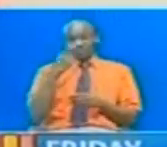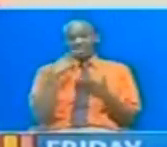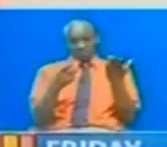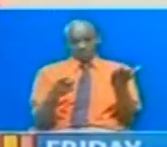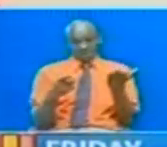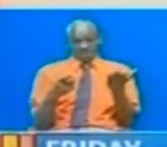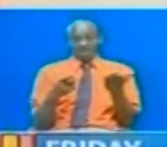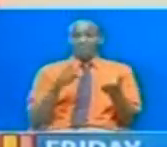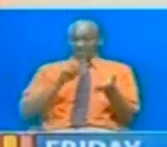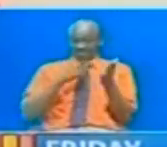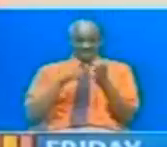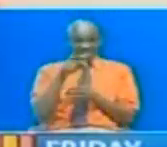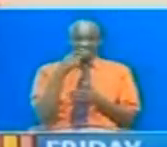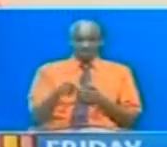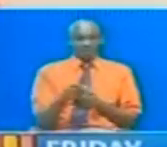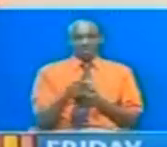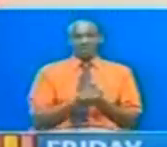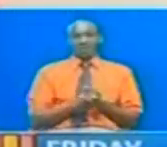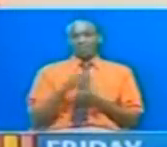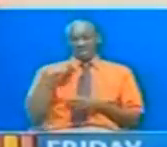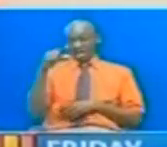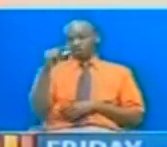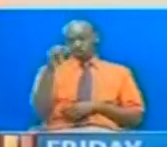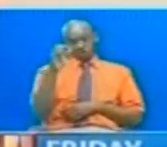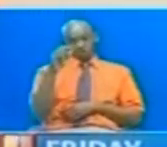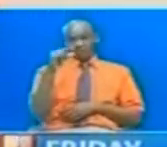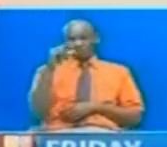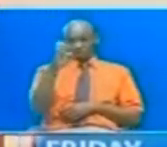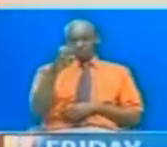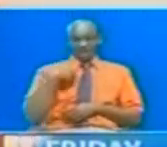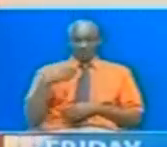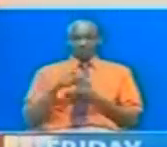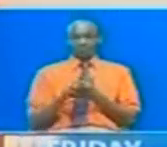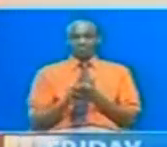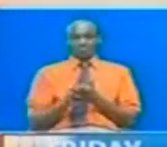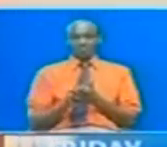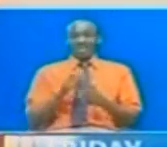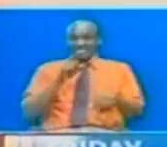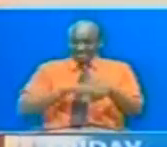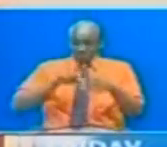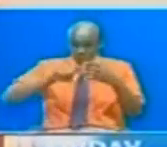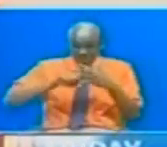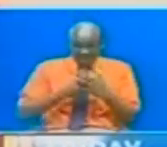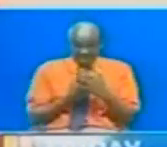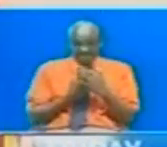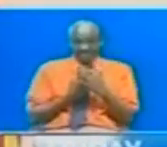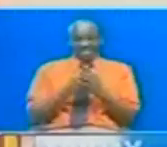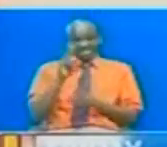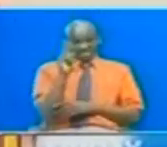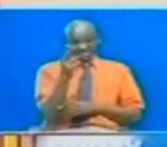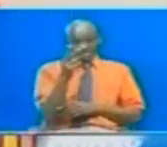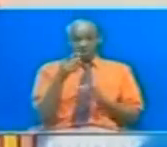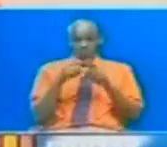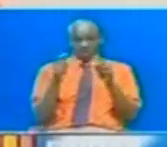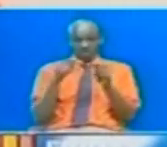the word to be. Uh-huh. We say mirage with a primary stress at the onset or mm-hmm. second syllable.